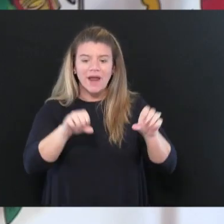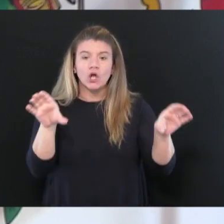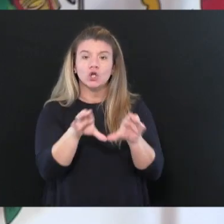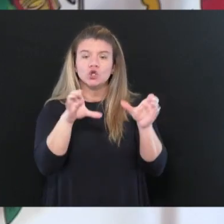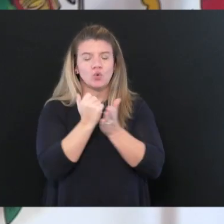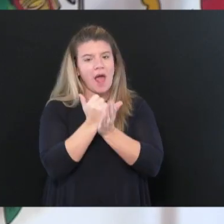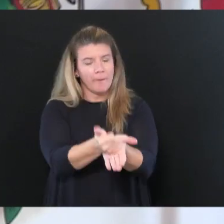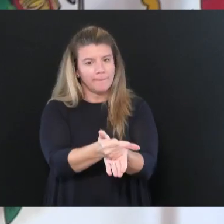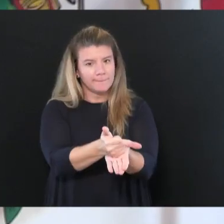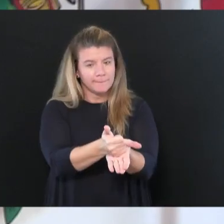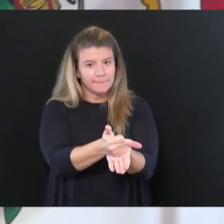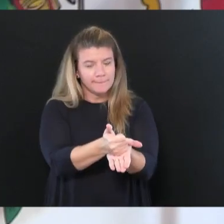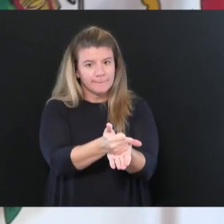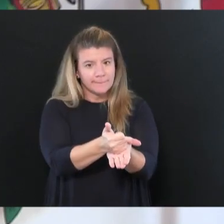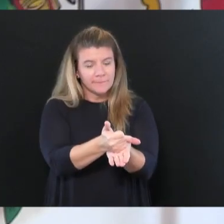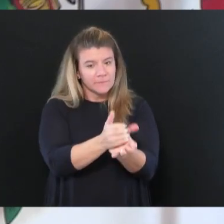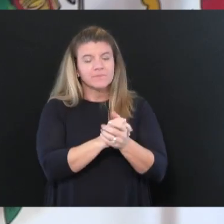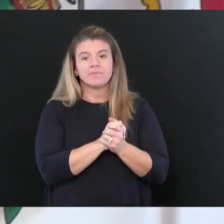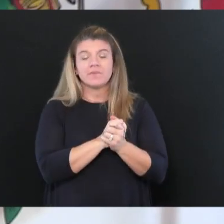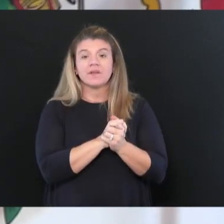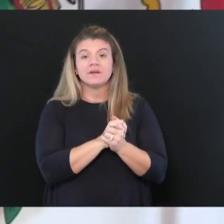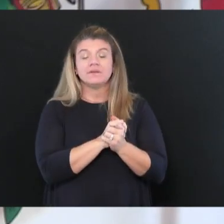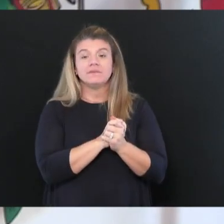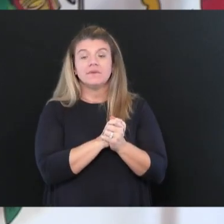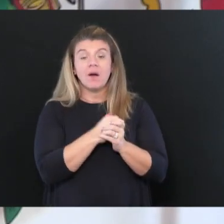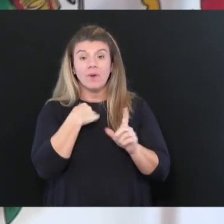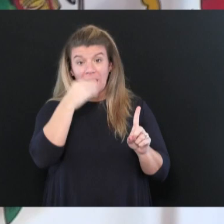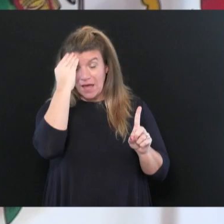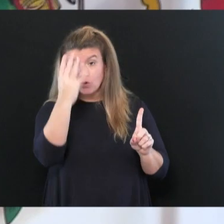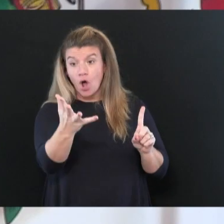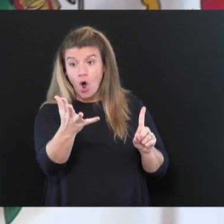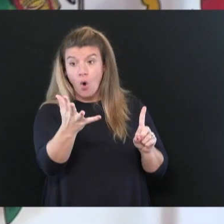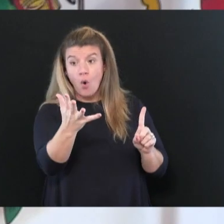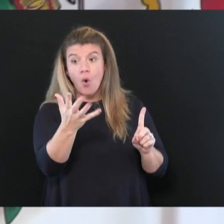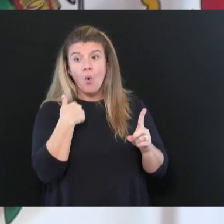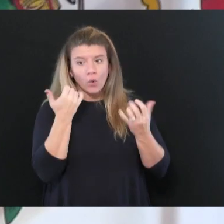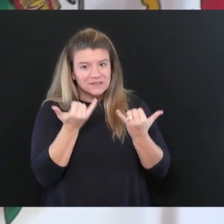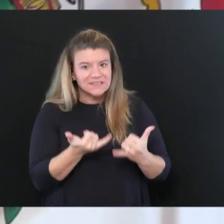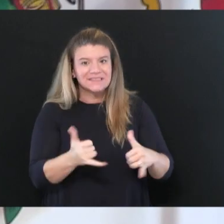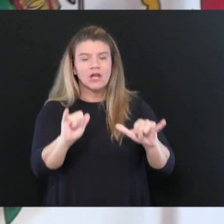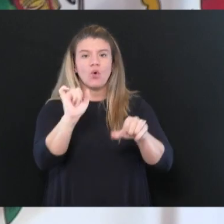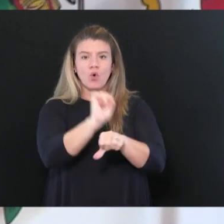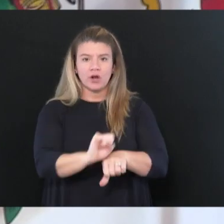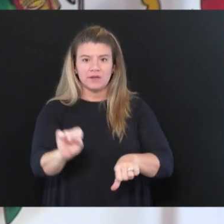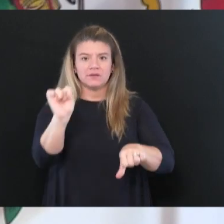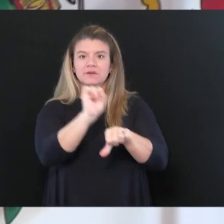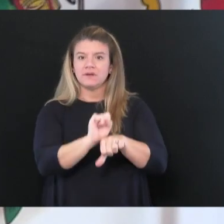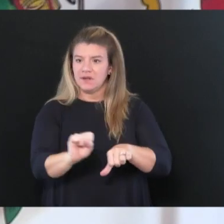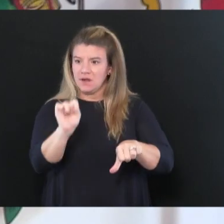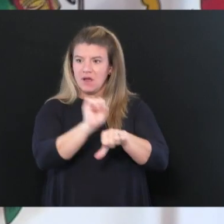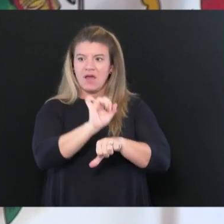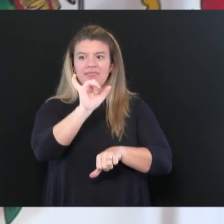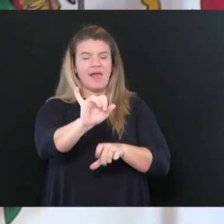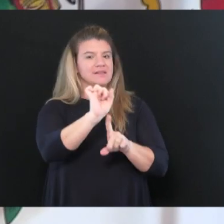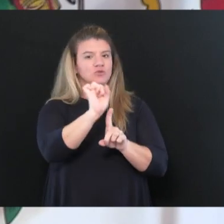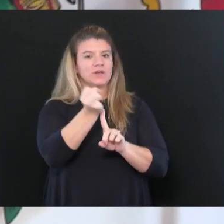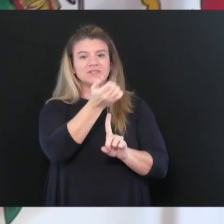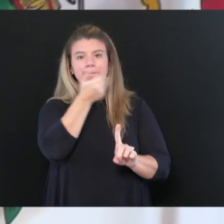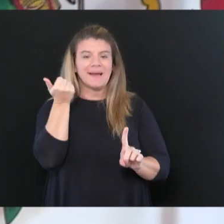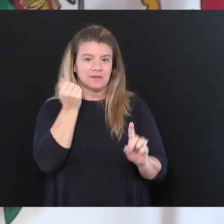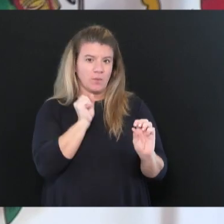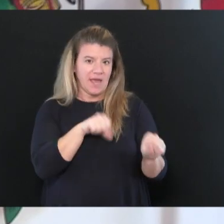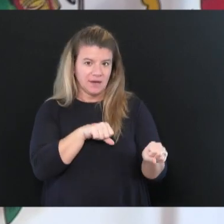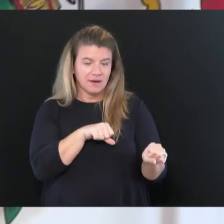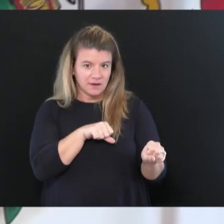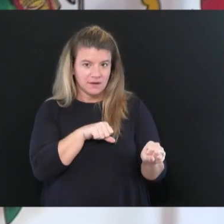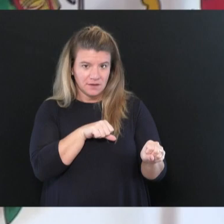we could possibly do to try to help. I would tell you that we're still working it. We're working it as diligently as we possibly can.